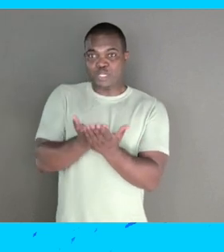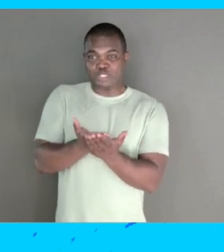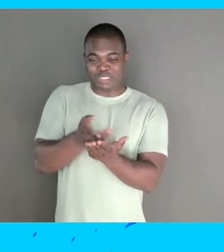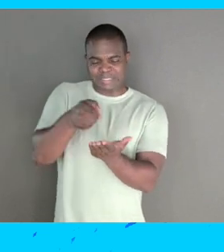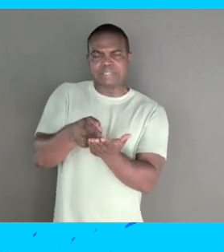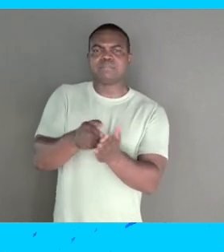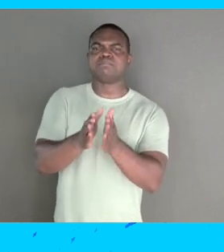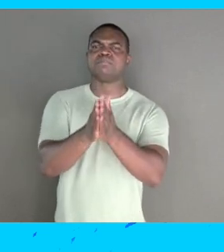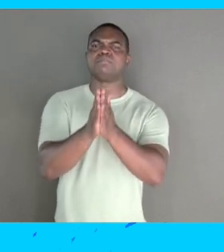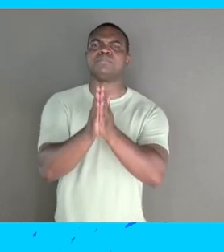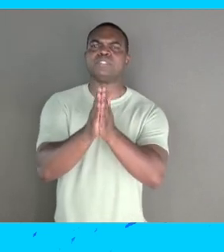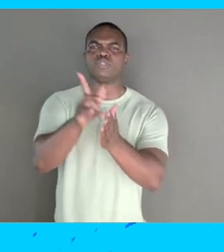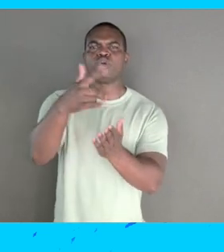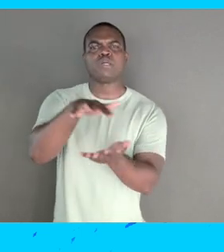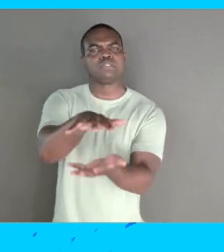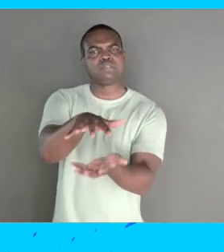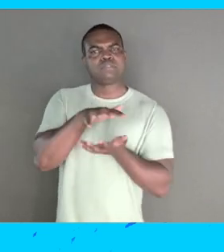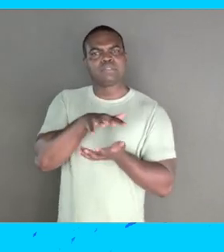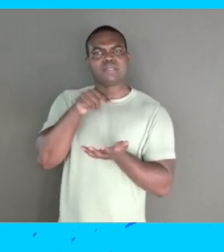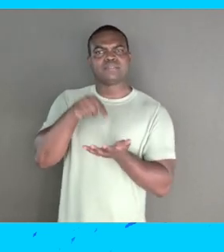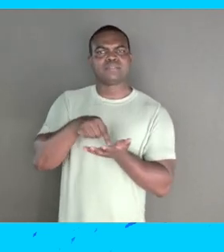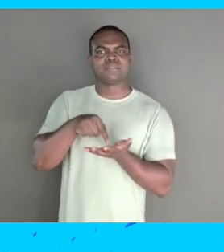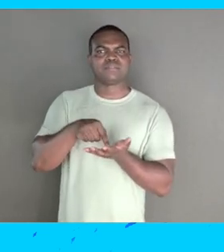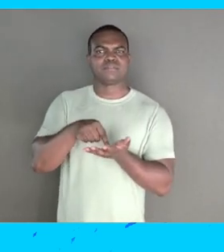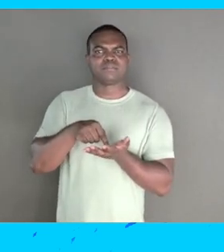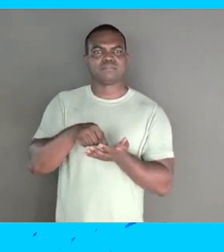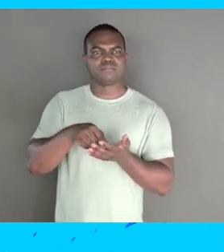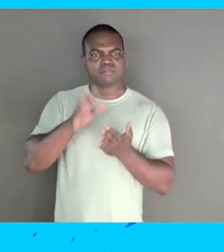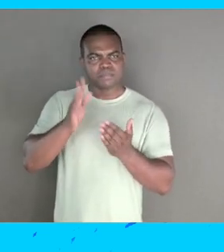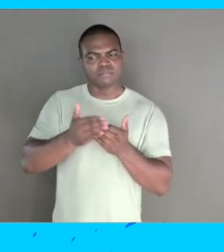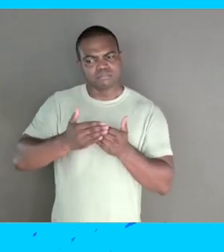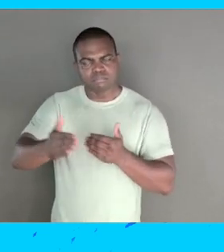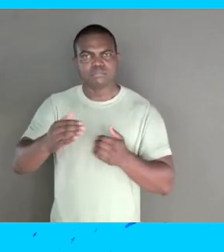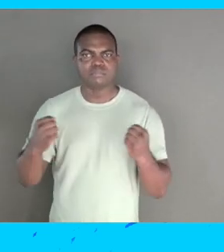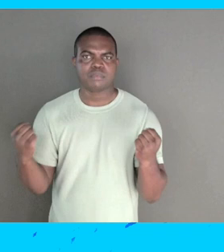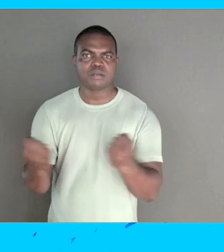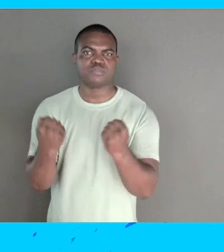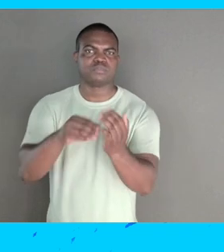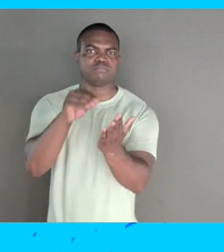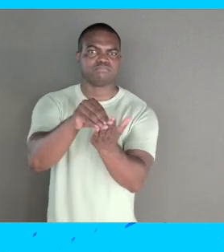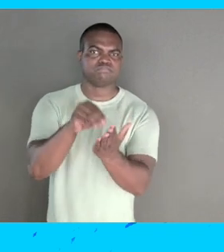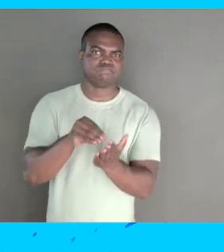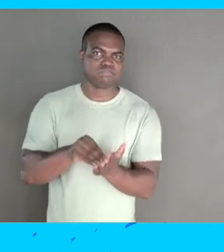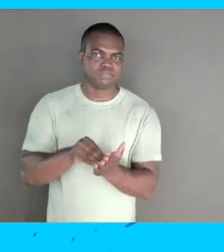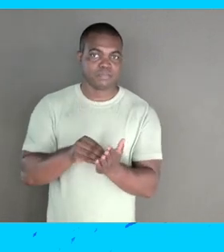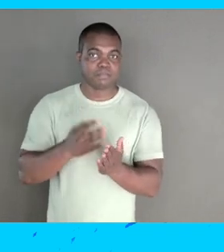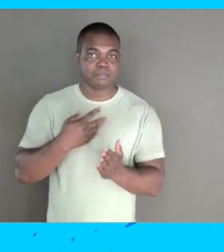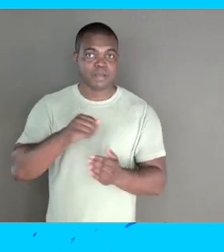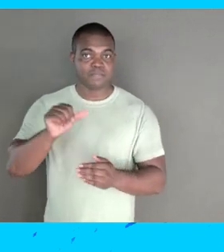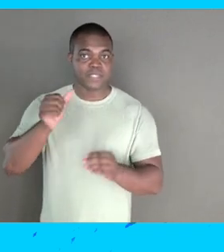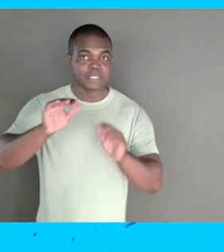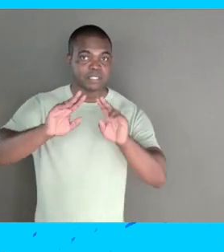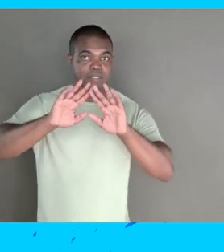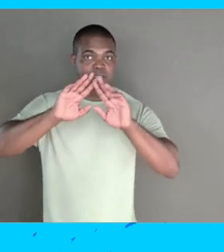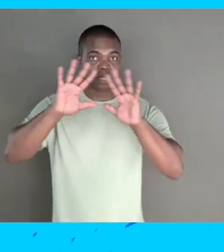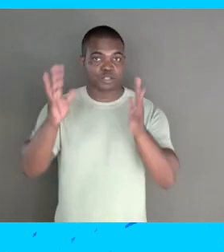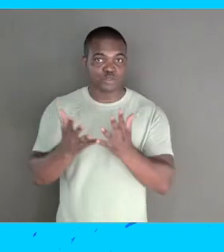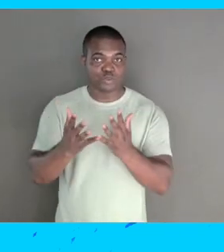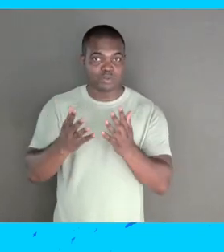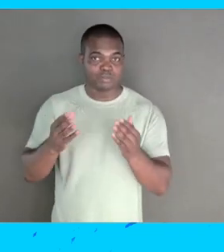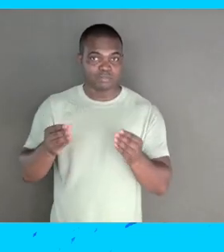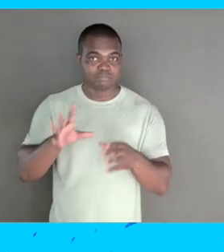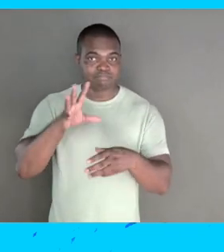international engagement as a youth speaker. I would prefer to travel and talk to you all in person sometimes. Please invite me and always happy to share